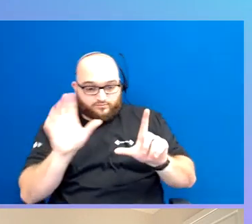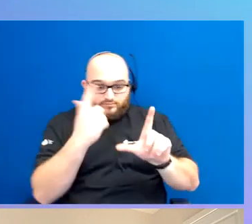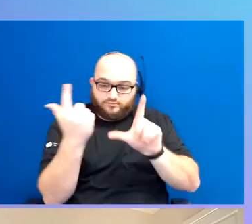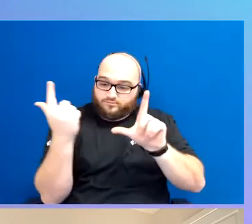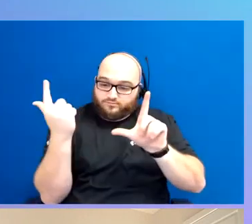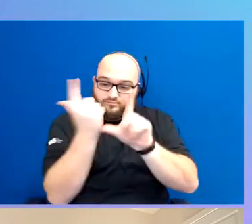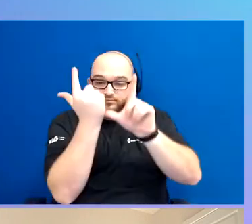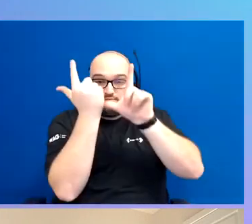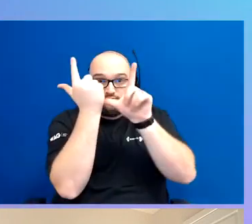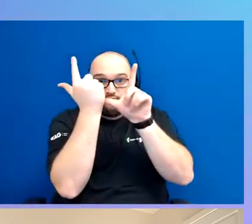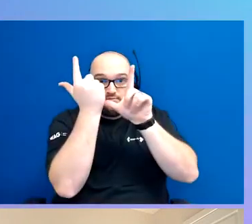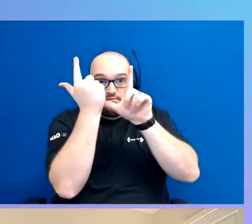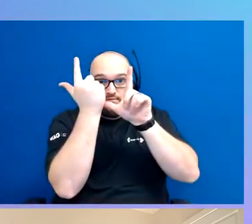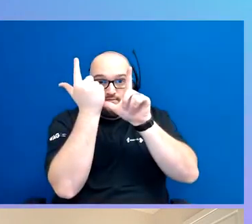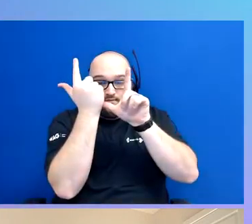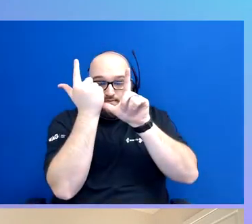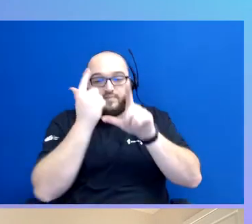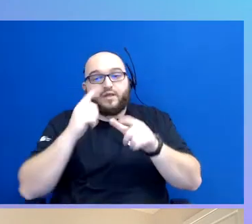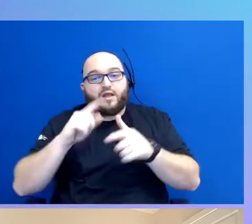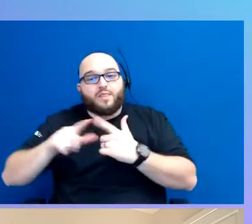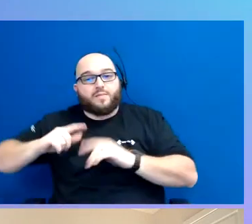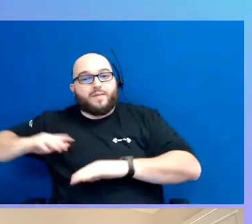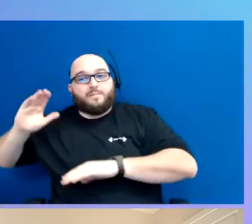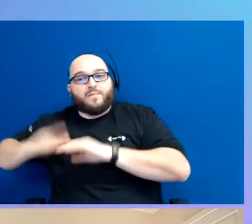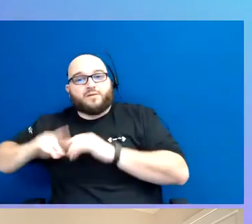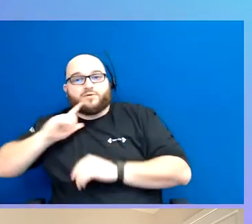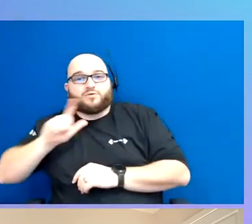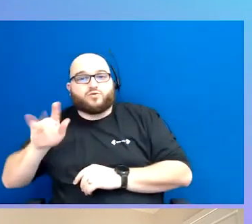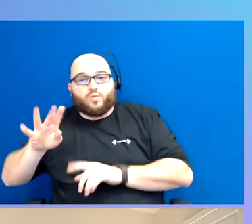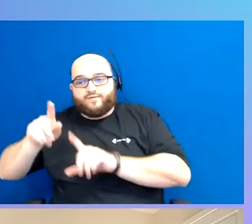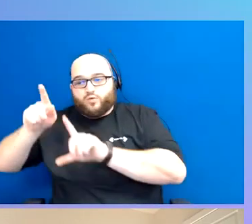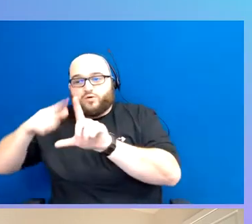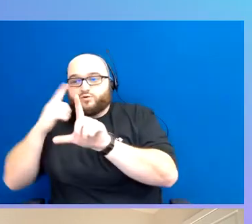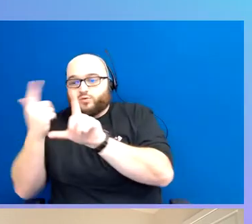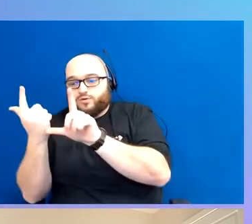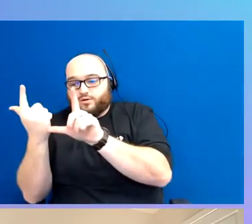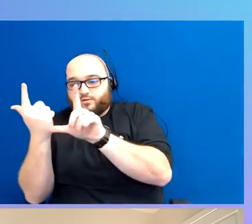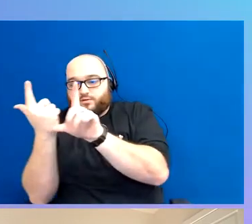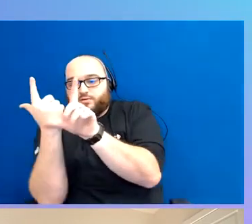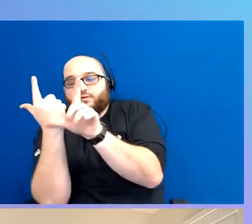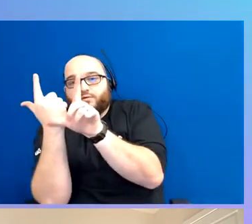adjacent icon. So the click area is